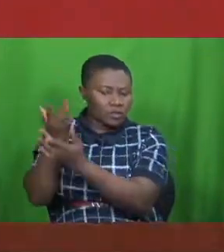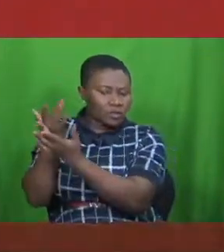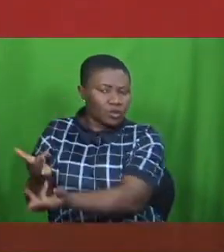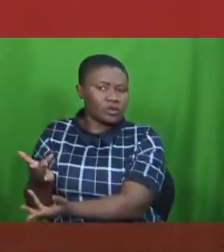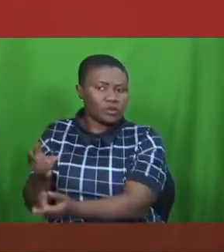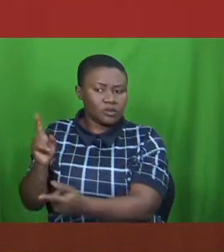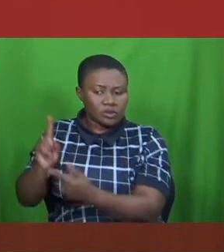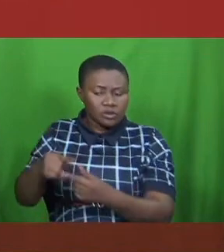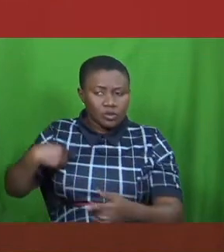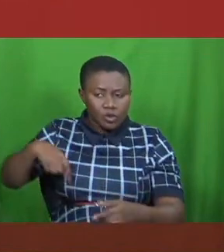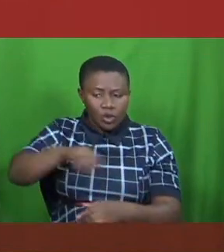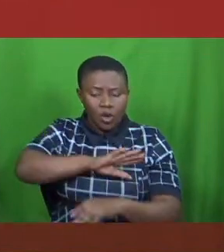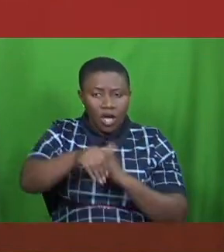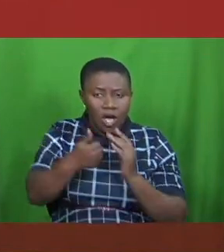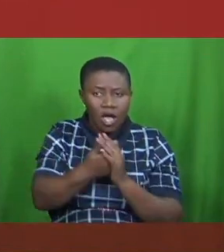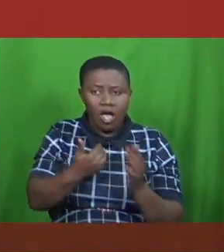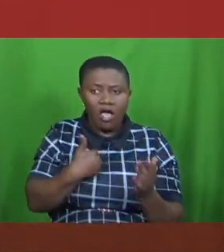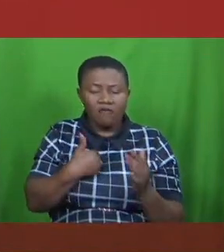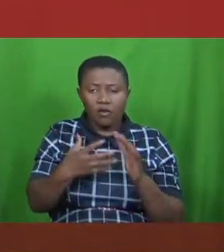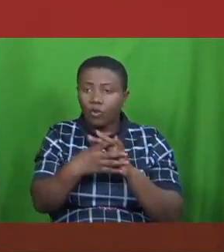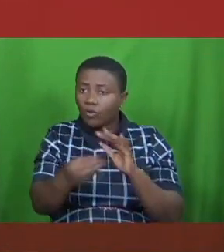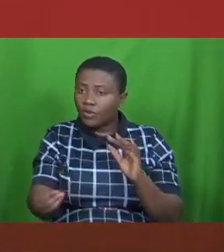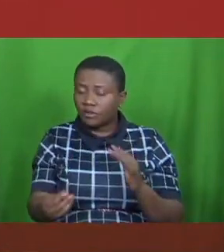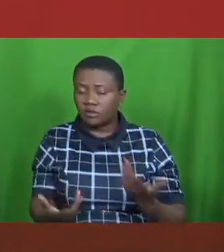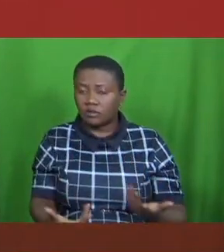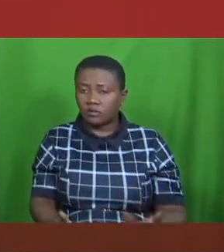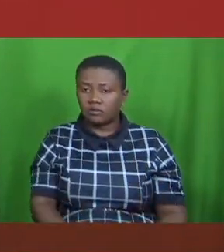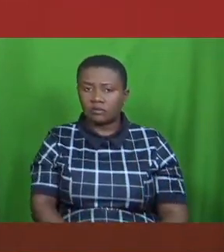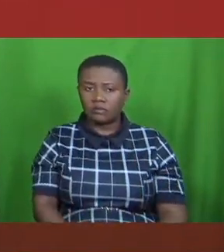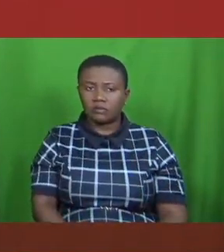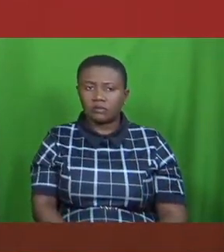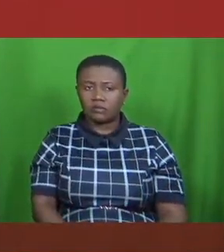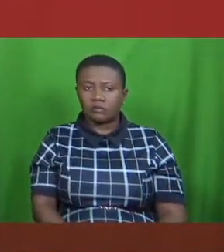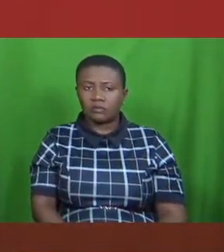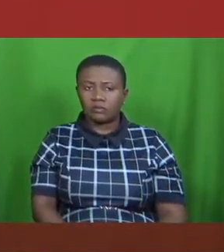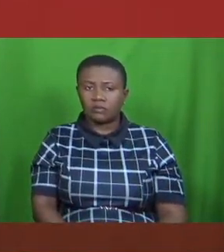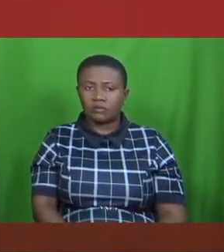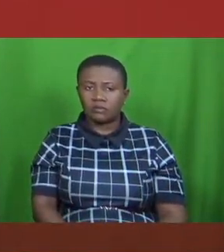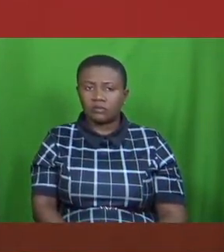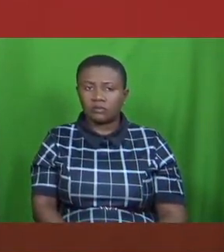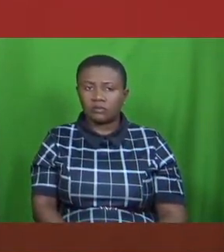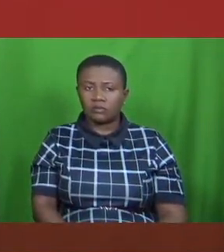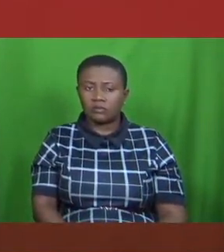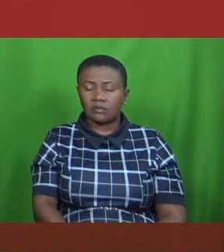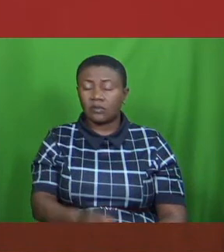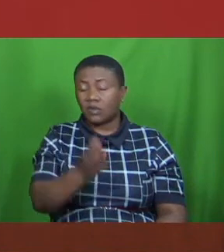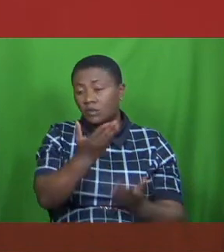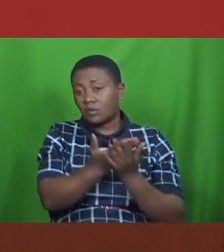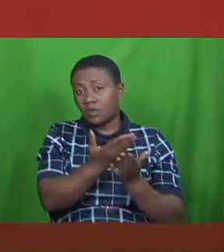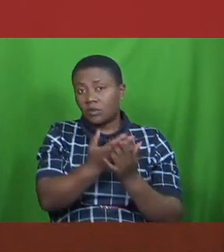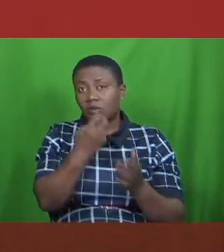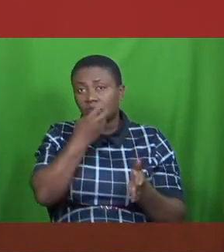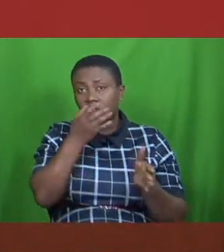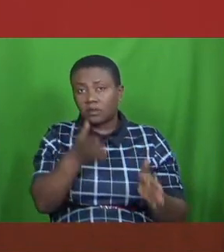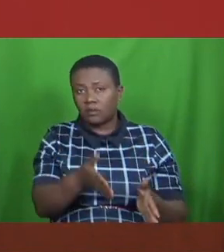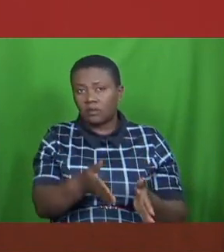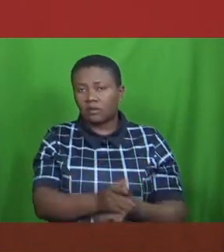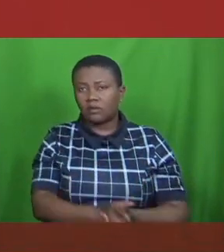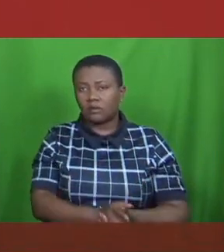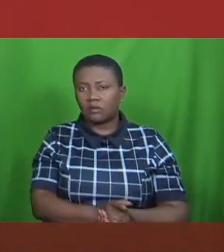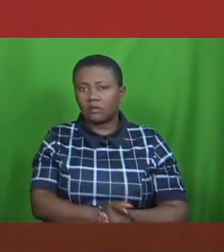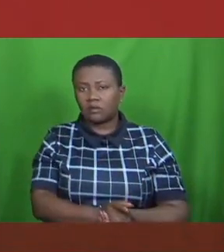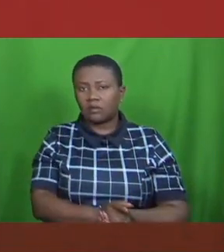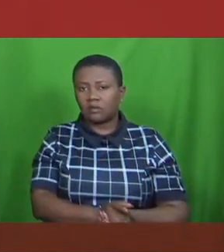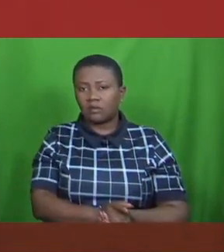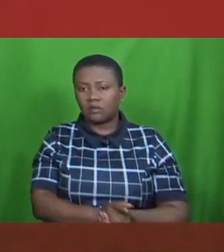Yes, with respect, Majority Chief Whip, yes, respond to this before we move on. With respect, not according to any